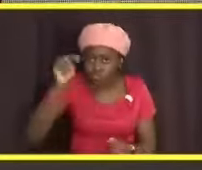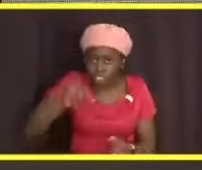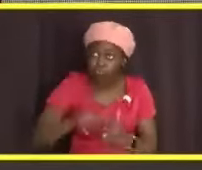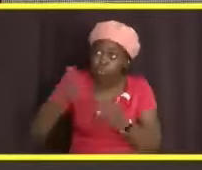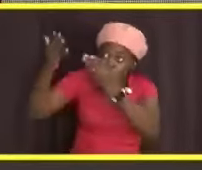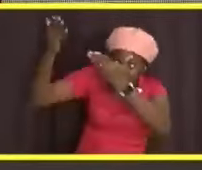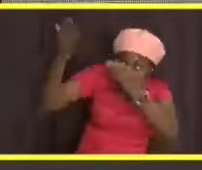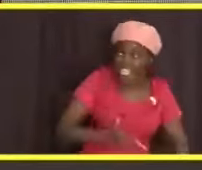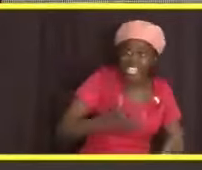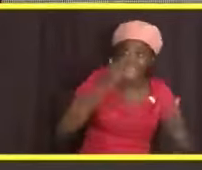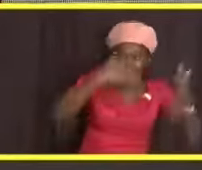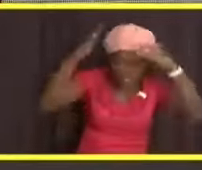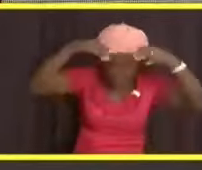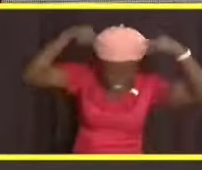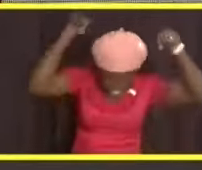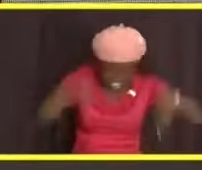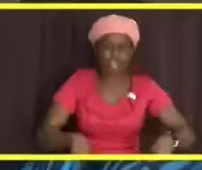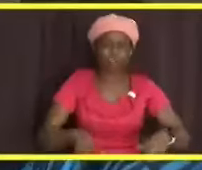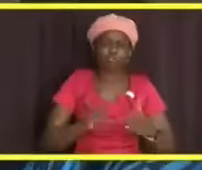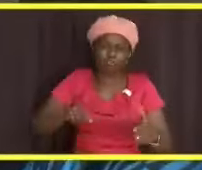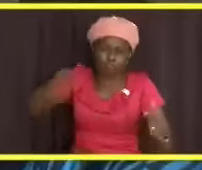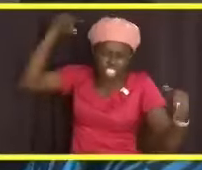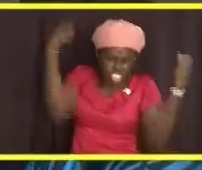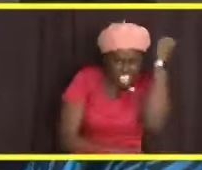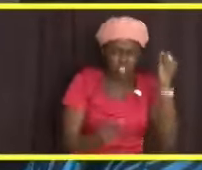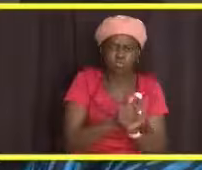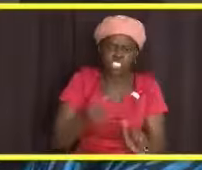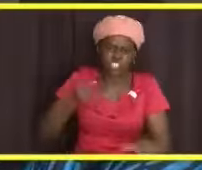darkness is call him.